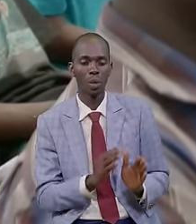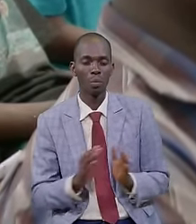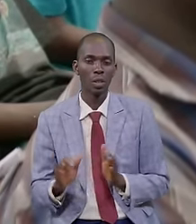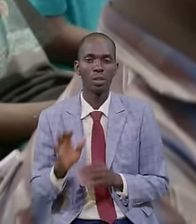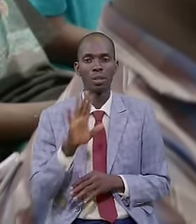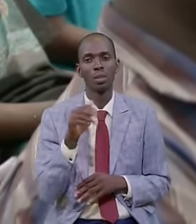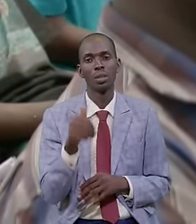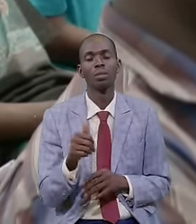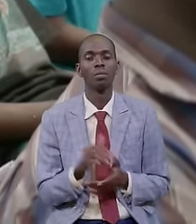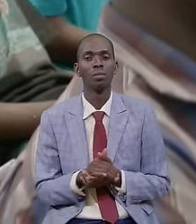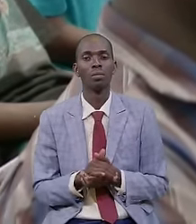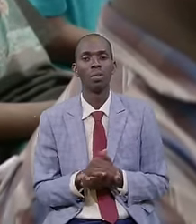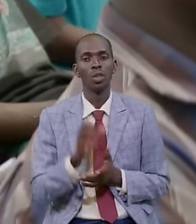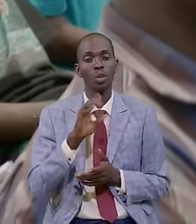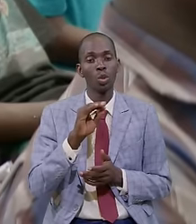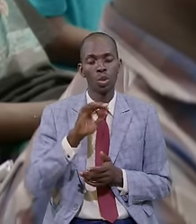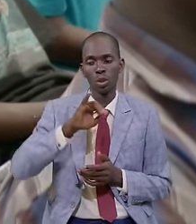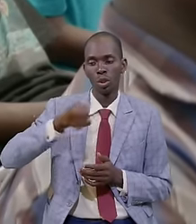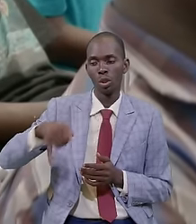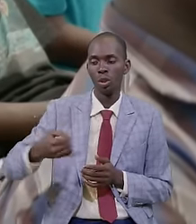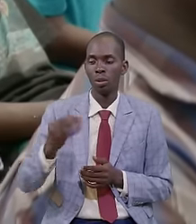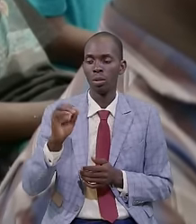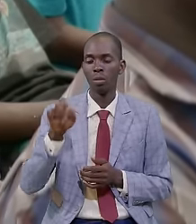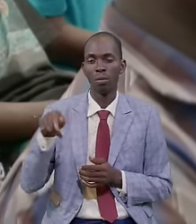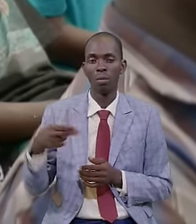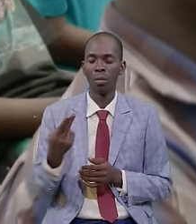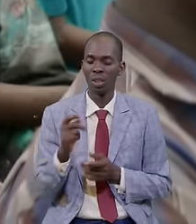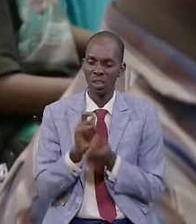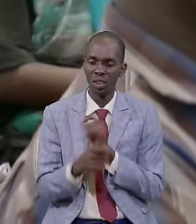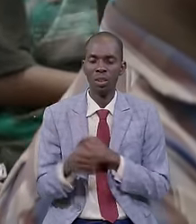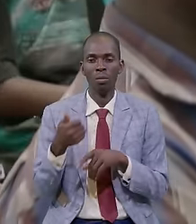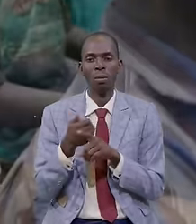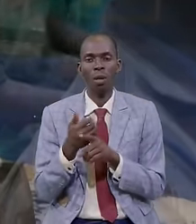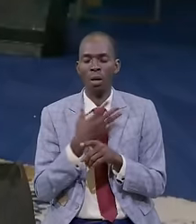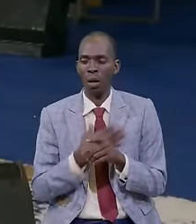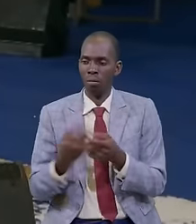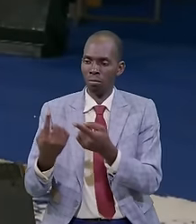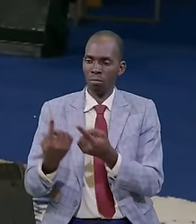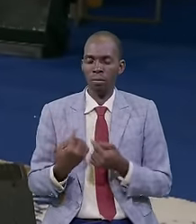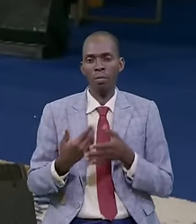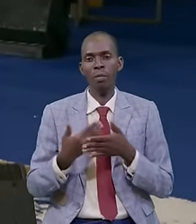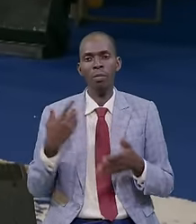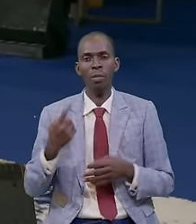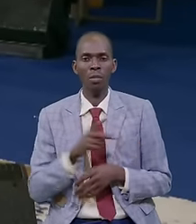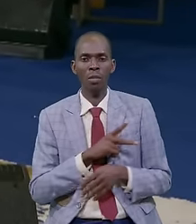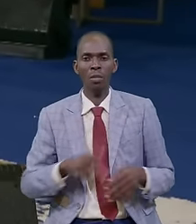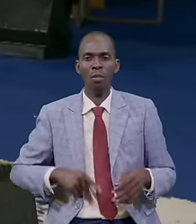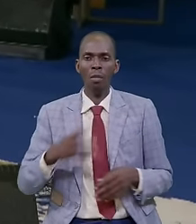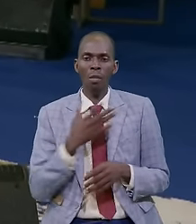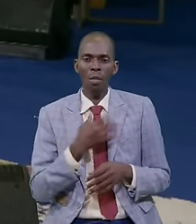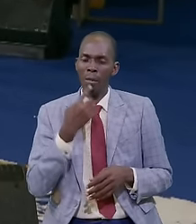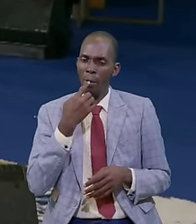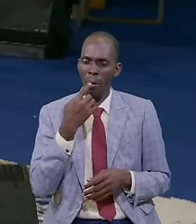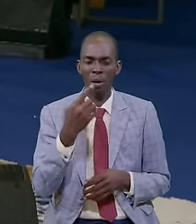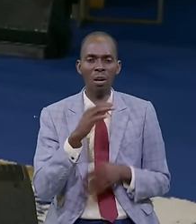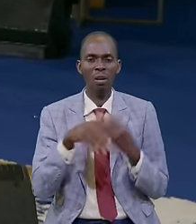Joseph shaped himself. He appeared before Pharaoh, and he told the dream. All the time